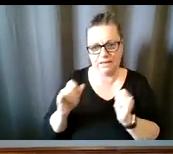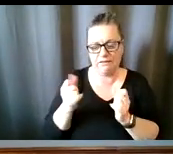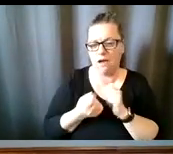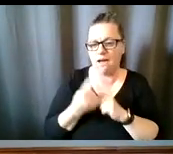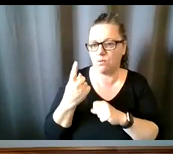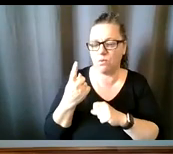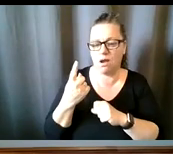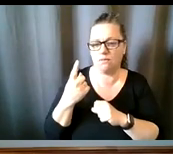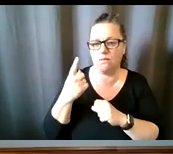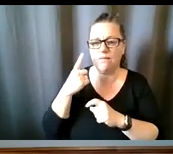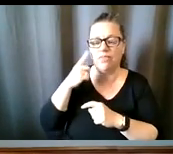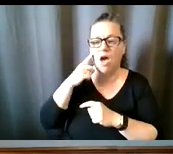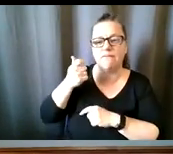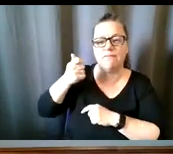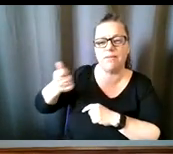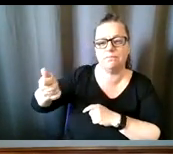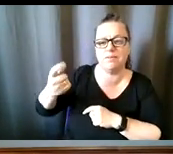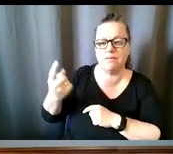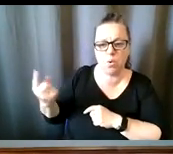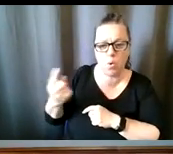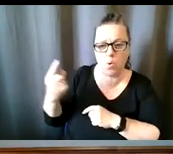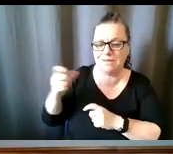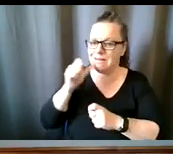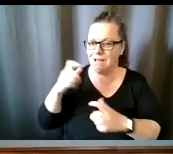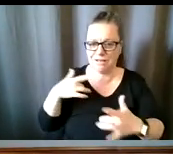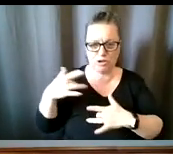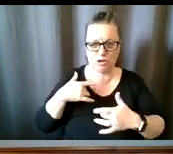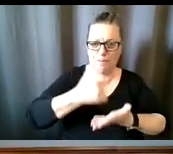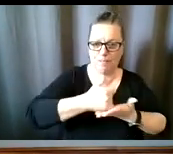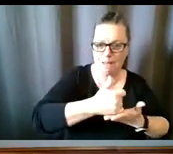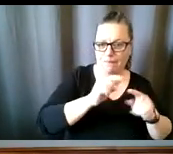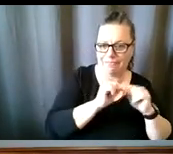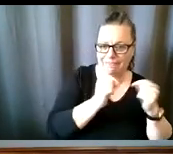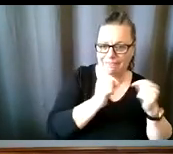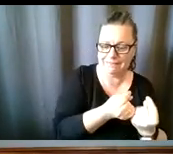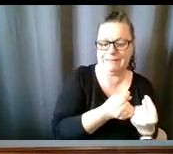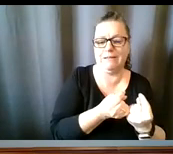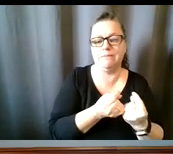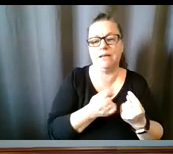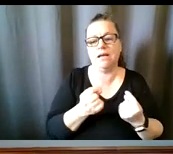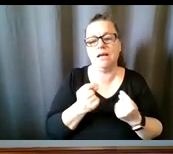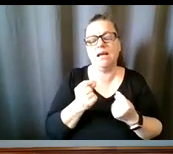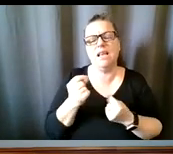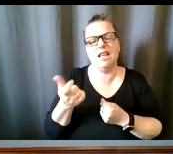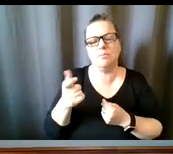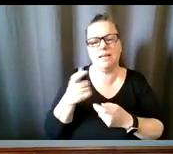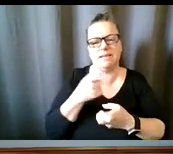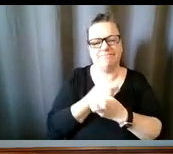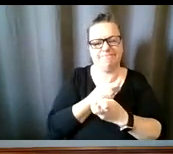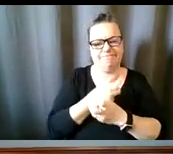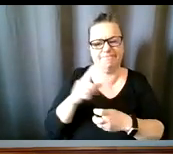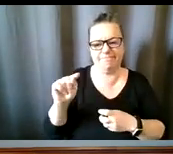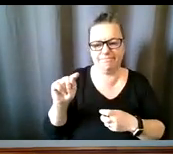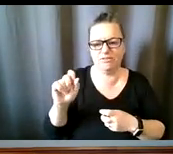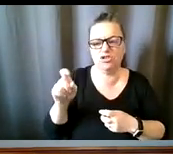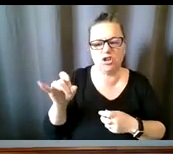out for themselves and not worried about helping the rest of the team. And it was kind of a little bit of a toxic place. But